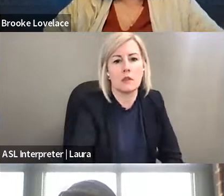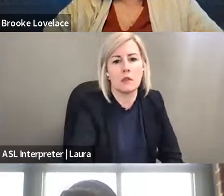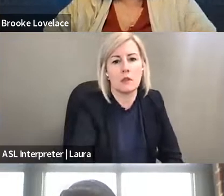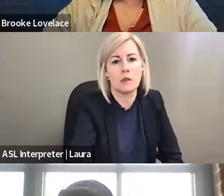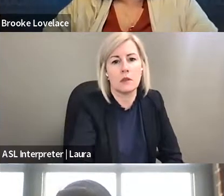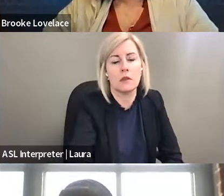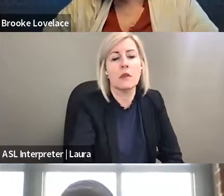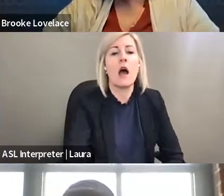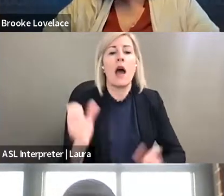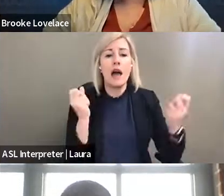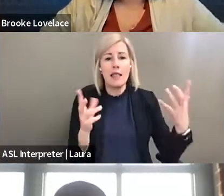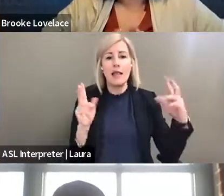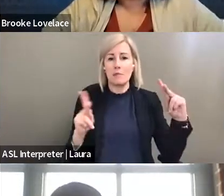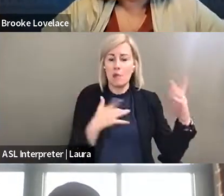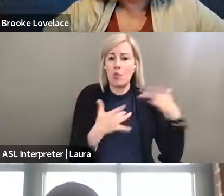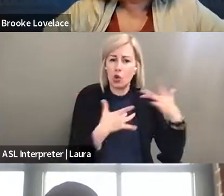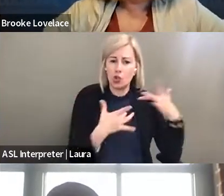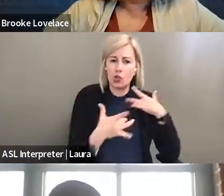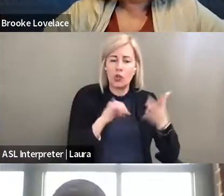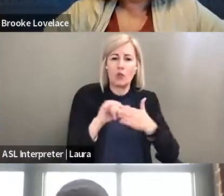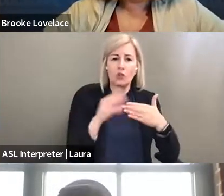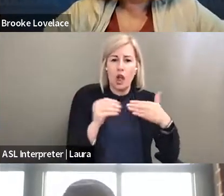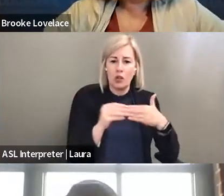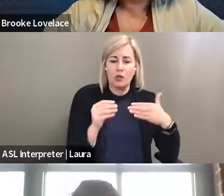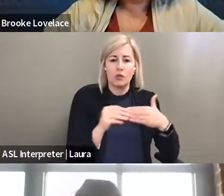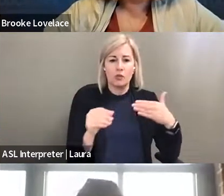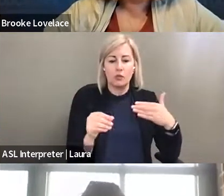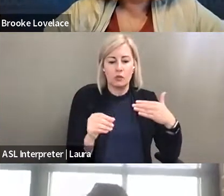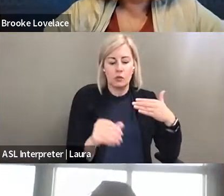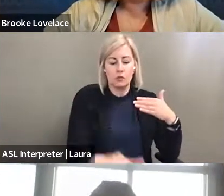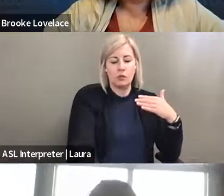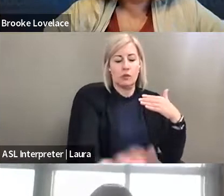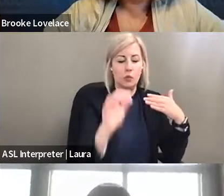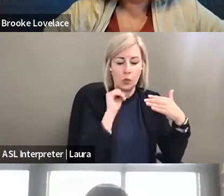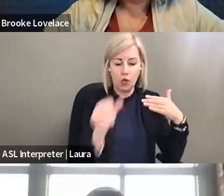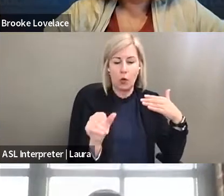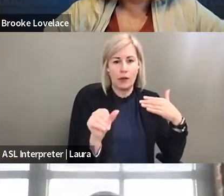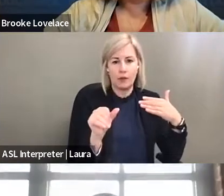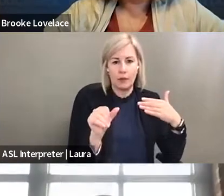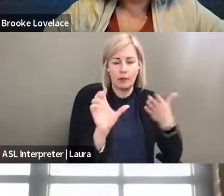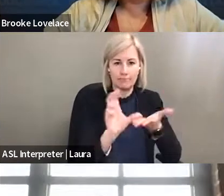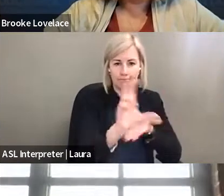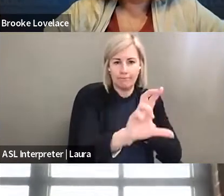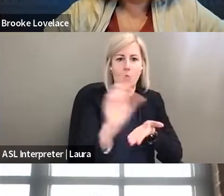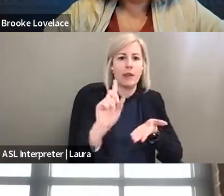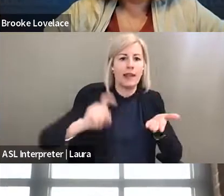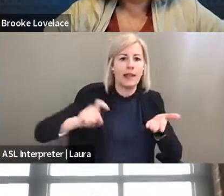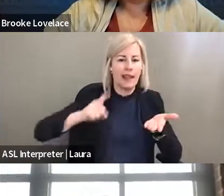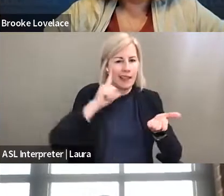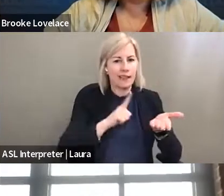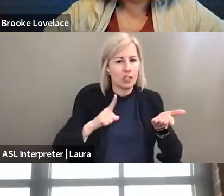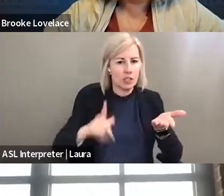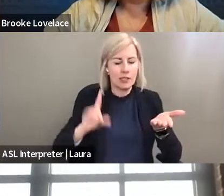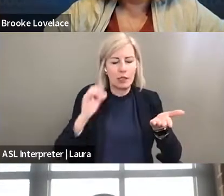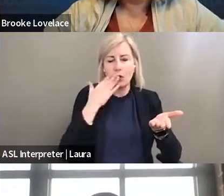A lot of people were concerned that those dollars weren't going to go into where they needed to go. And I think legislators did a really good